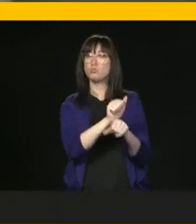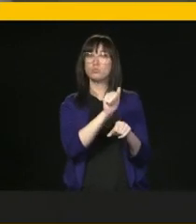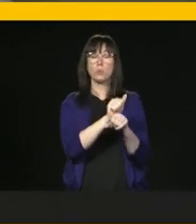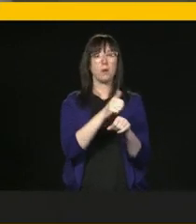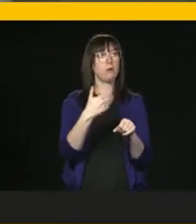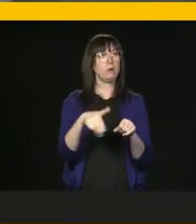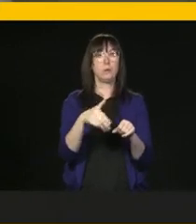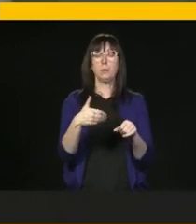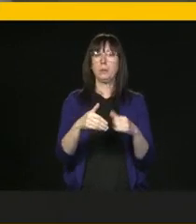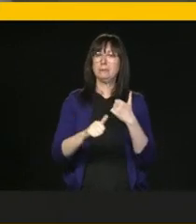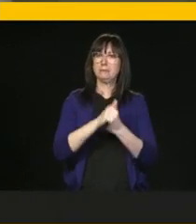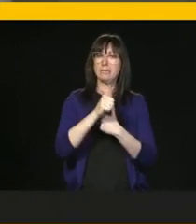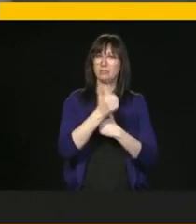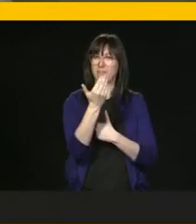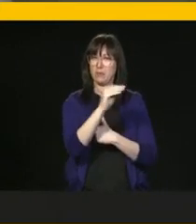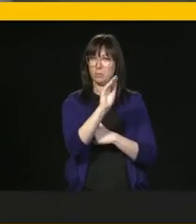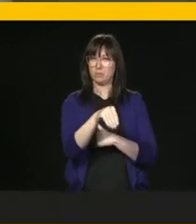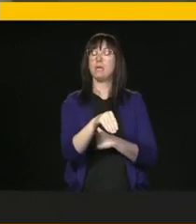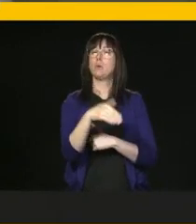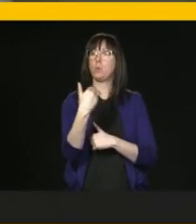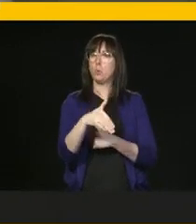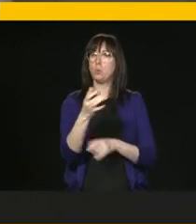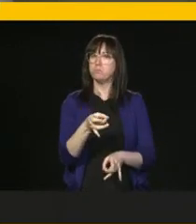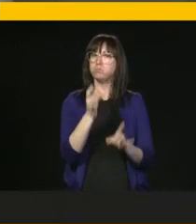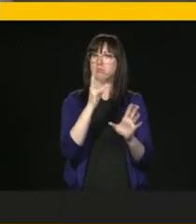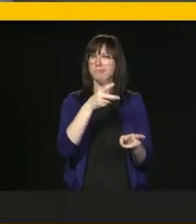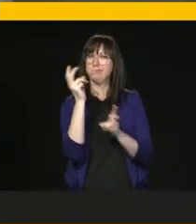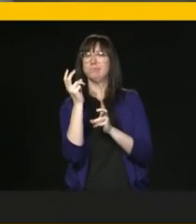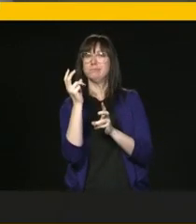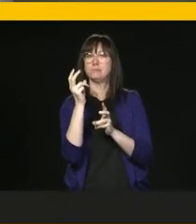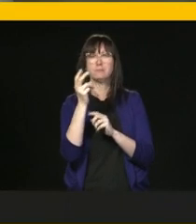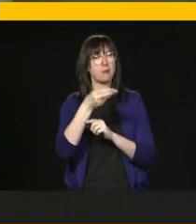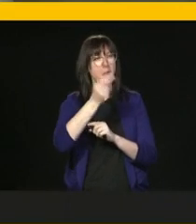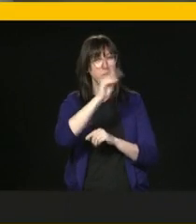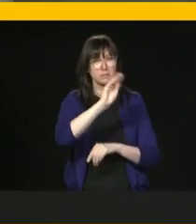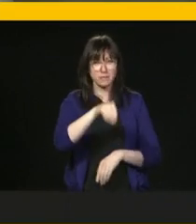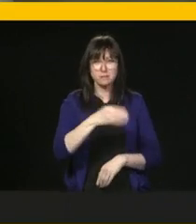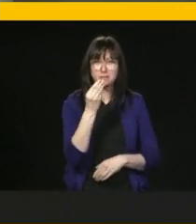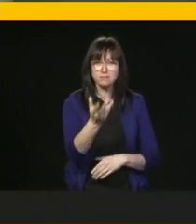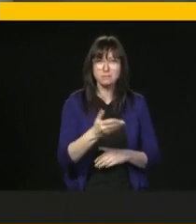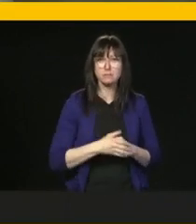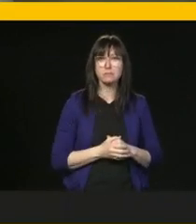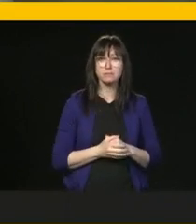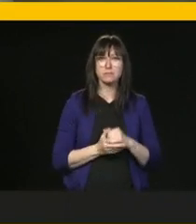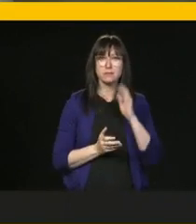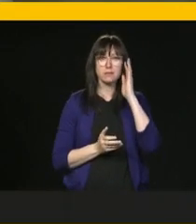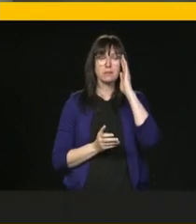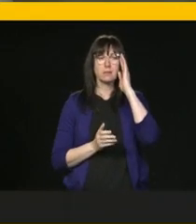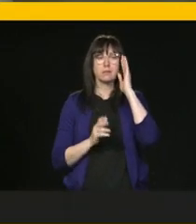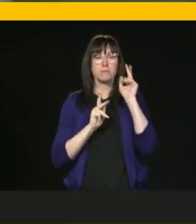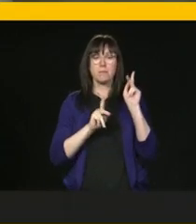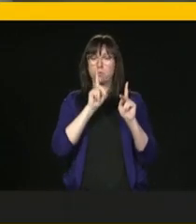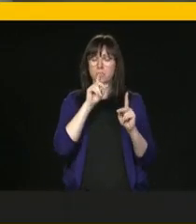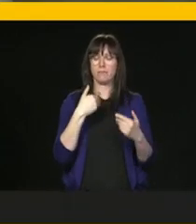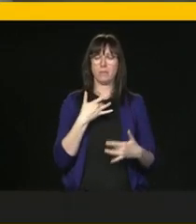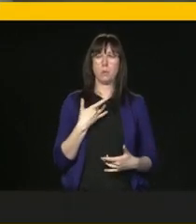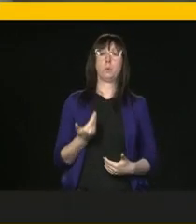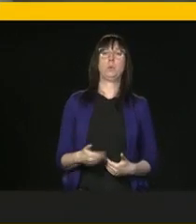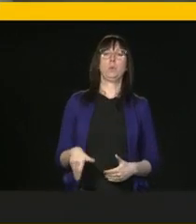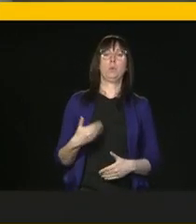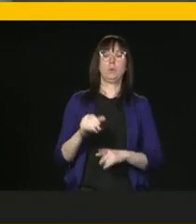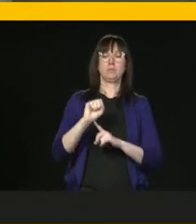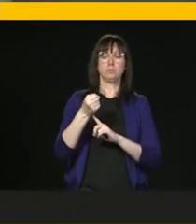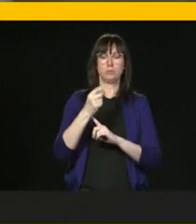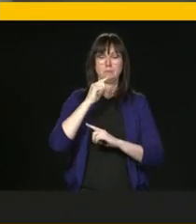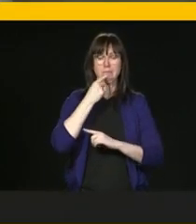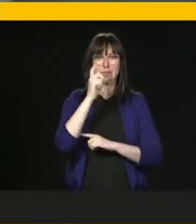them. And that's way too high. And so we want people to take this seriously, and we will be looking at additional tools that we can put into place should we